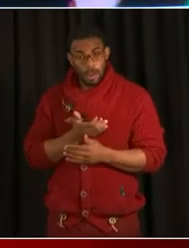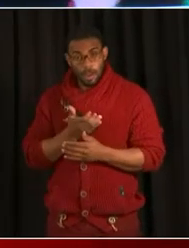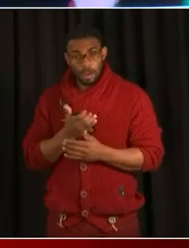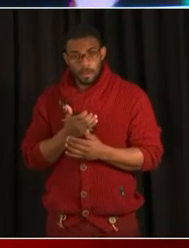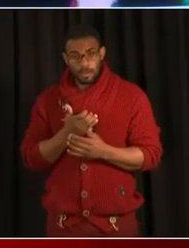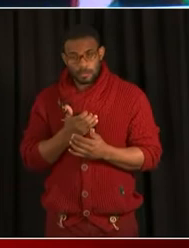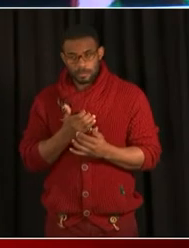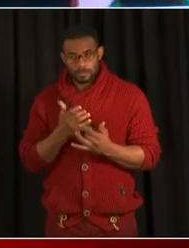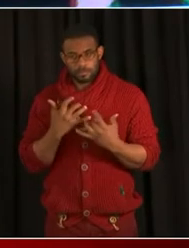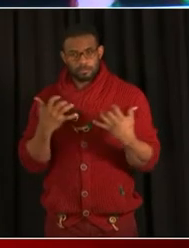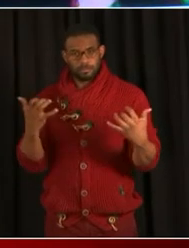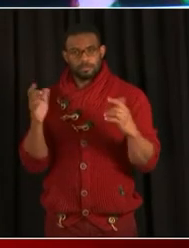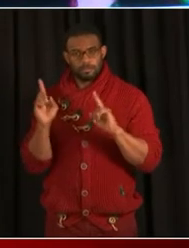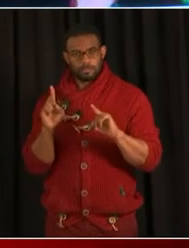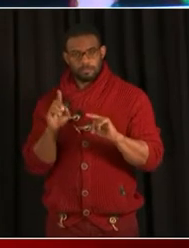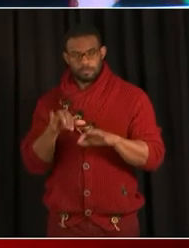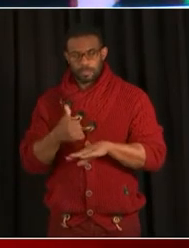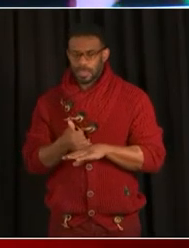our patron base.